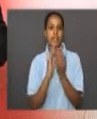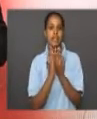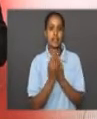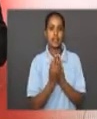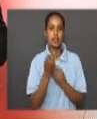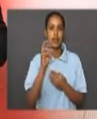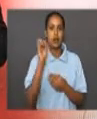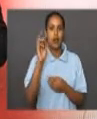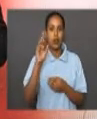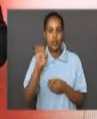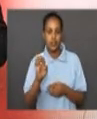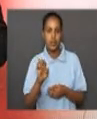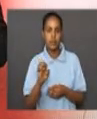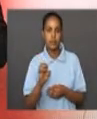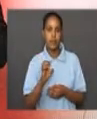pre-treating the ore,